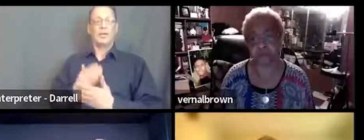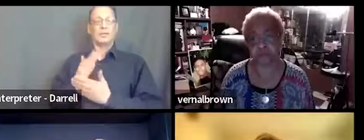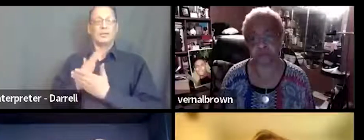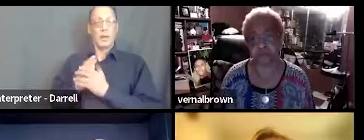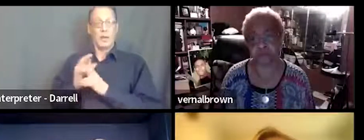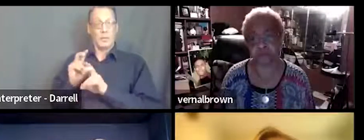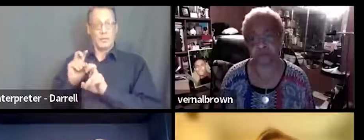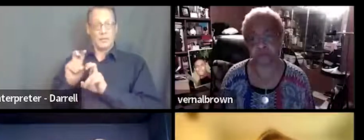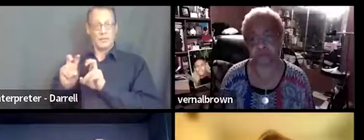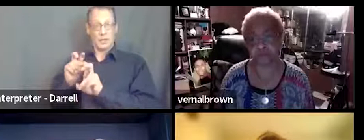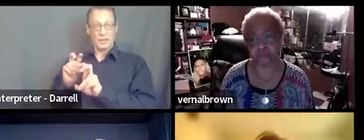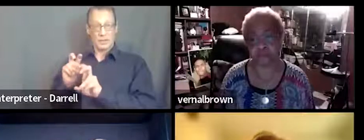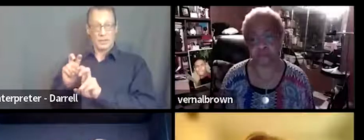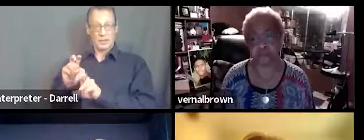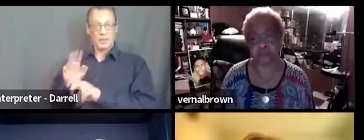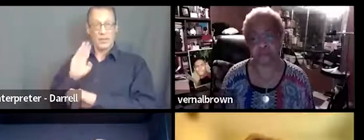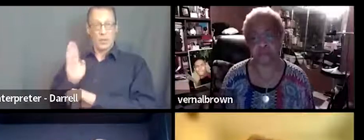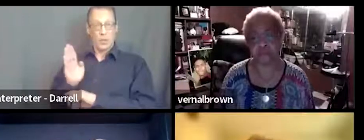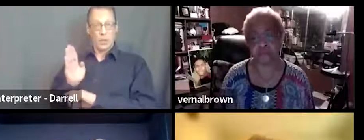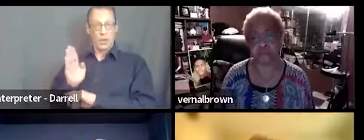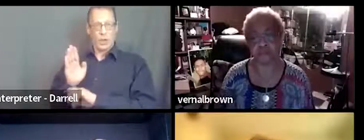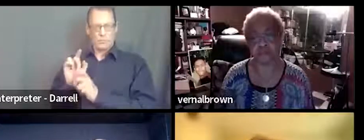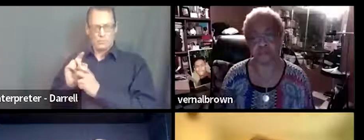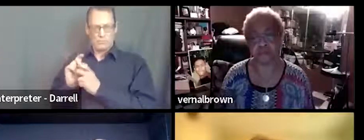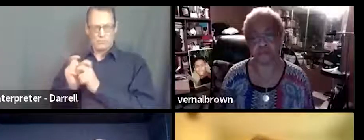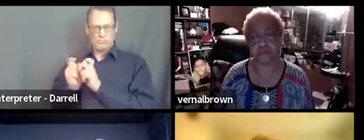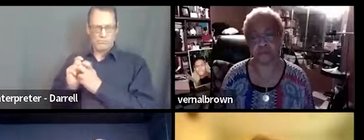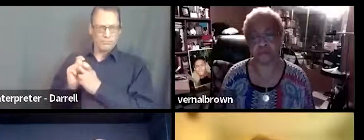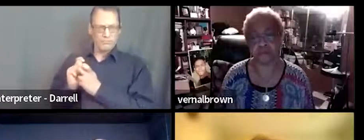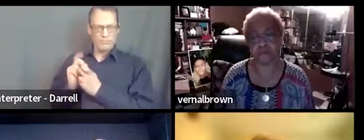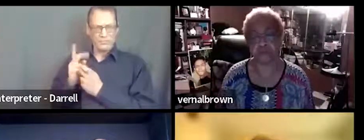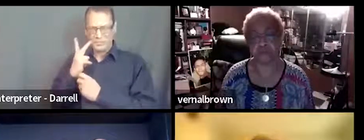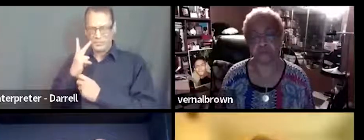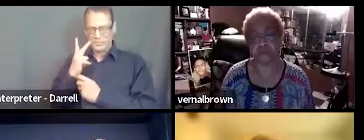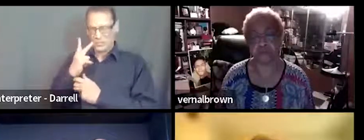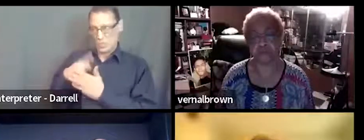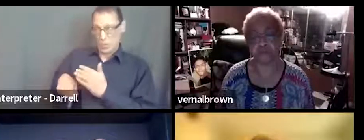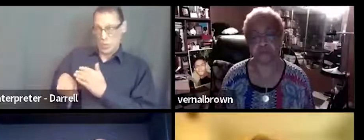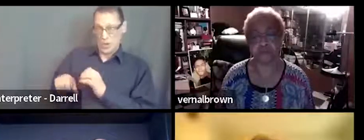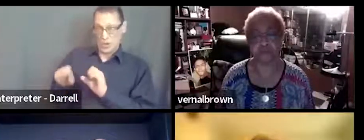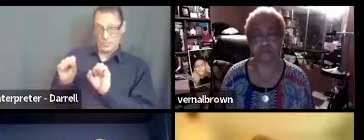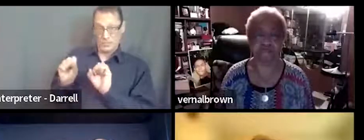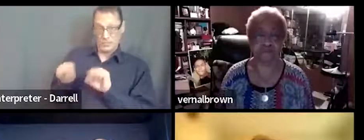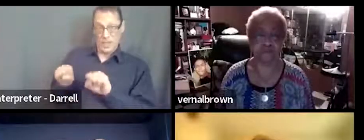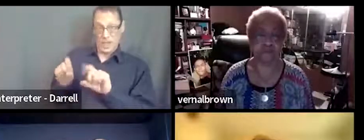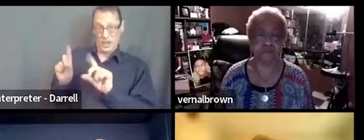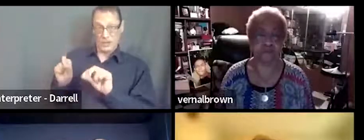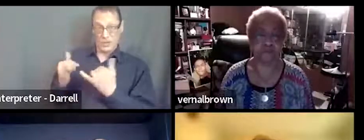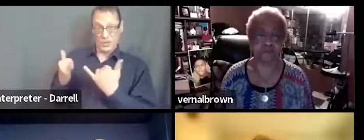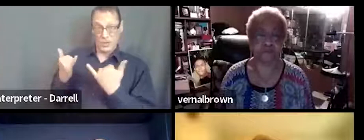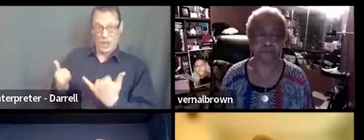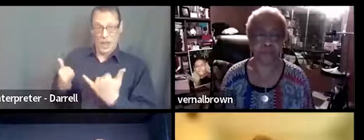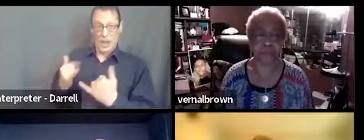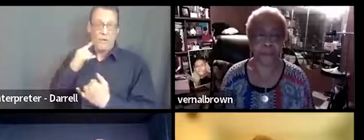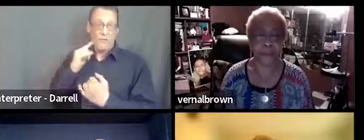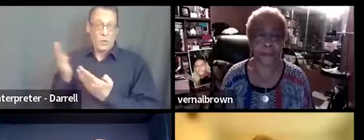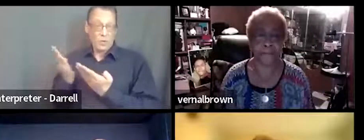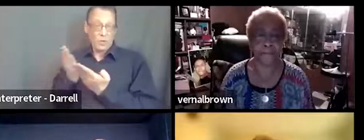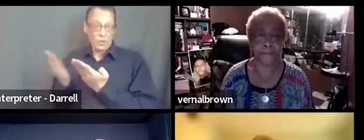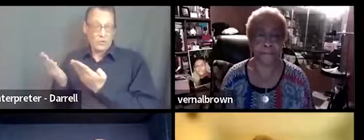looking at tweaking and seeing what is the capacity of the service that can